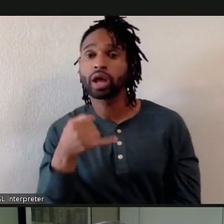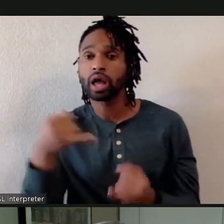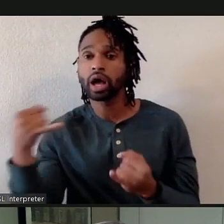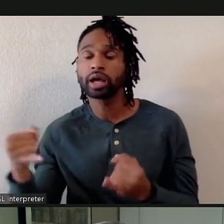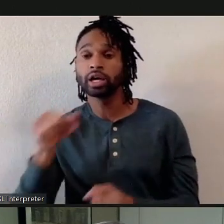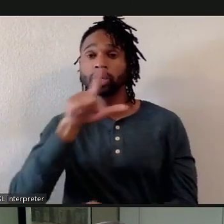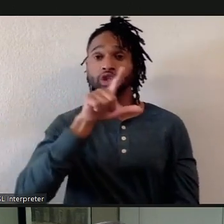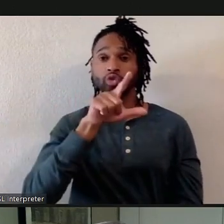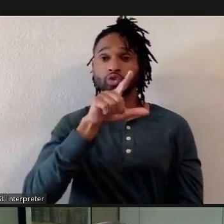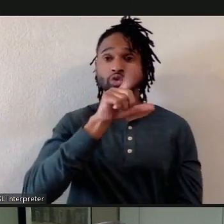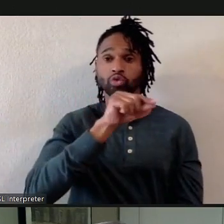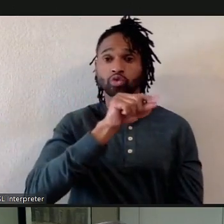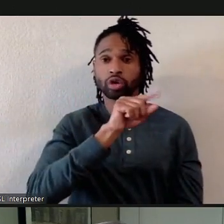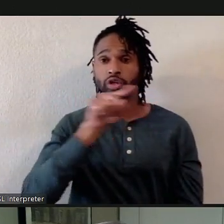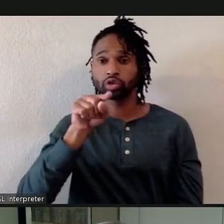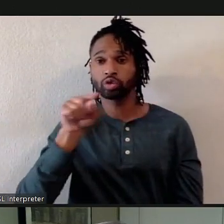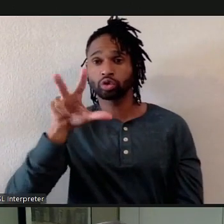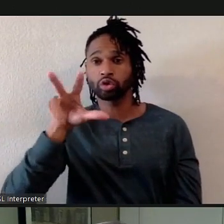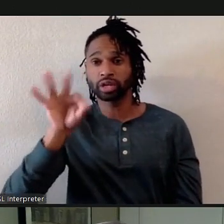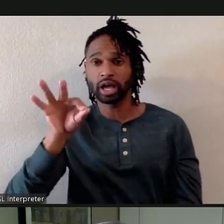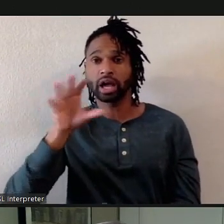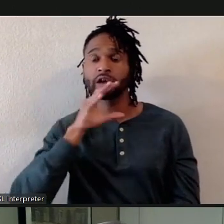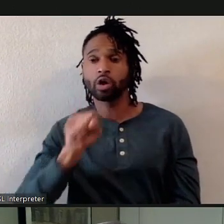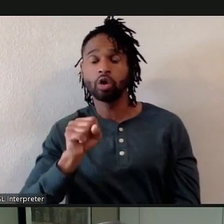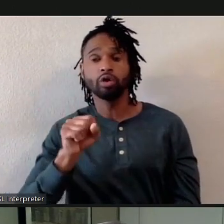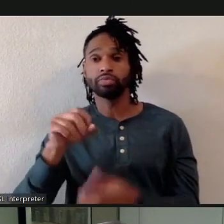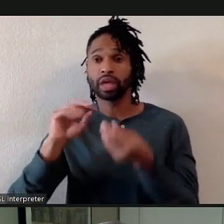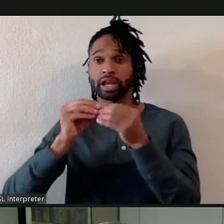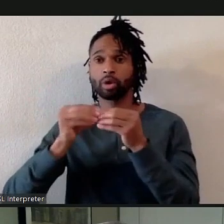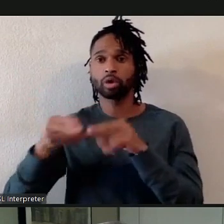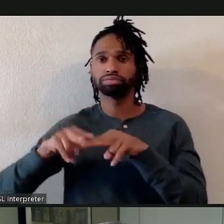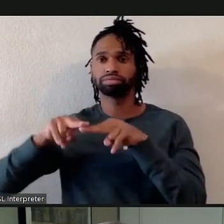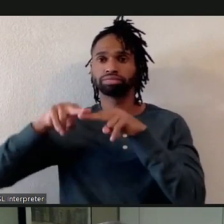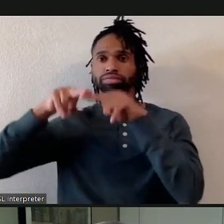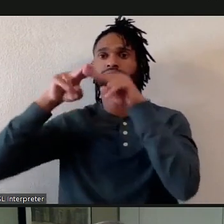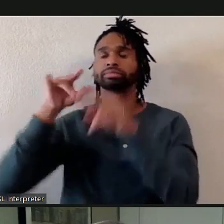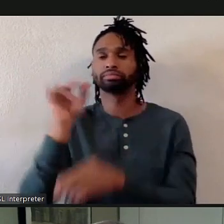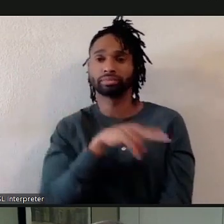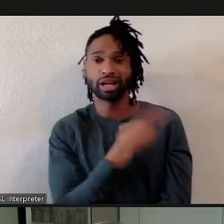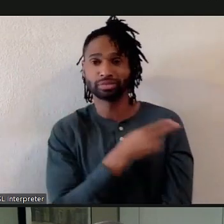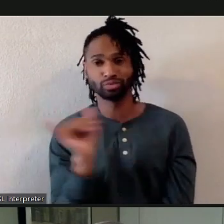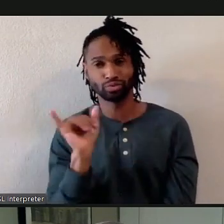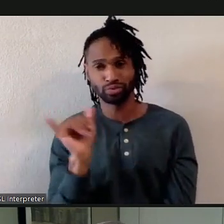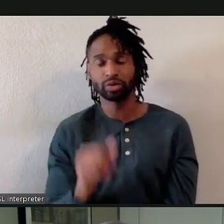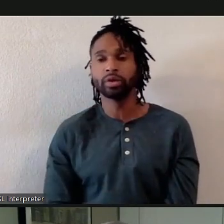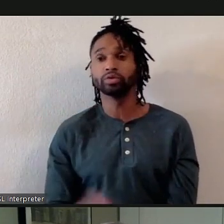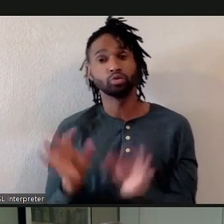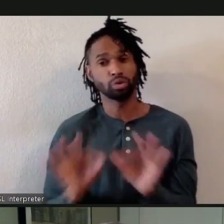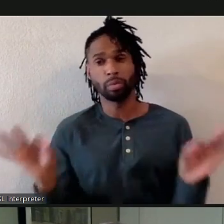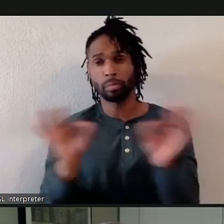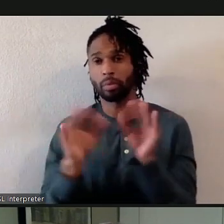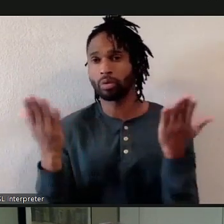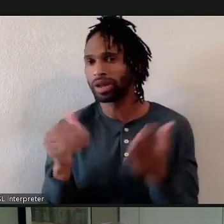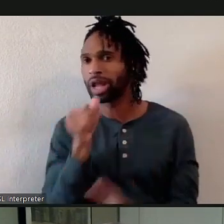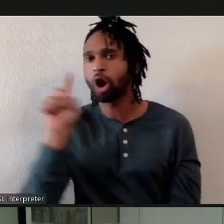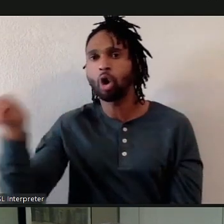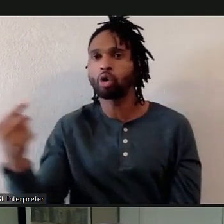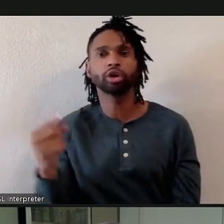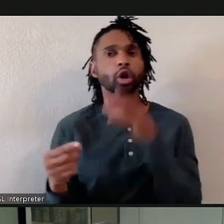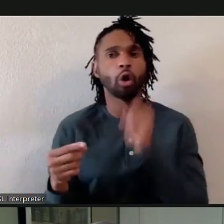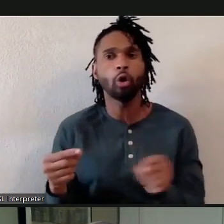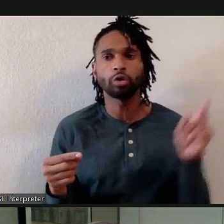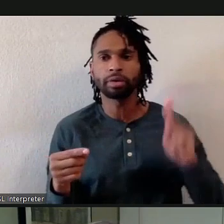39-year-old count in the hospital is going up too. So I think important points here. It's not just older people who are